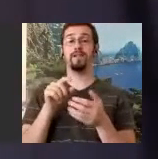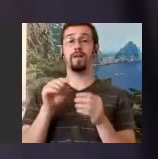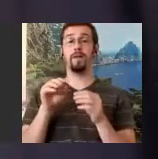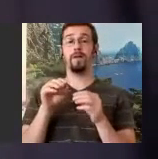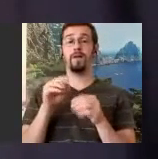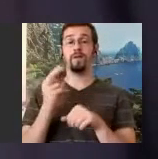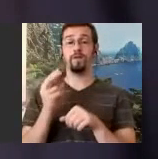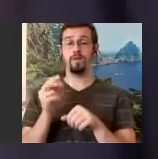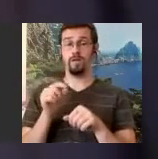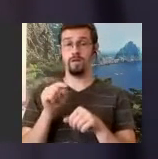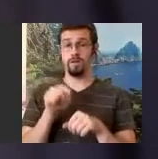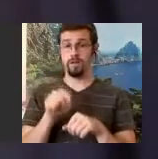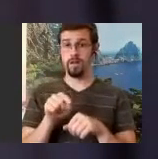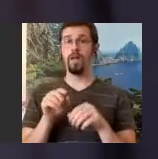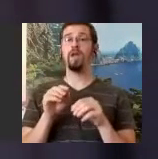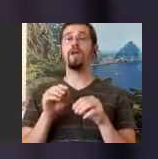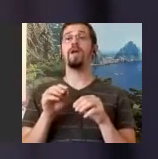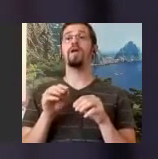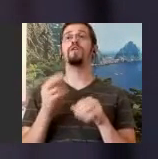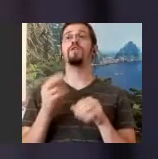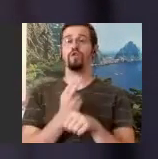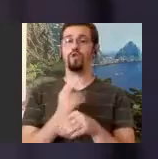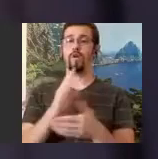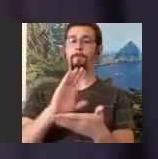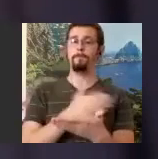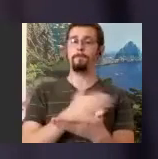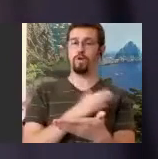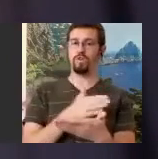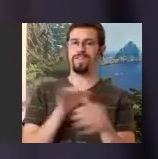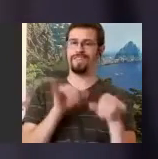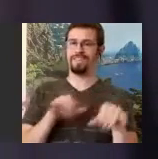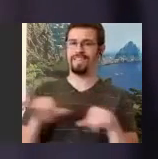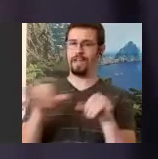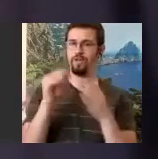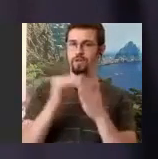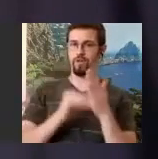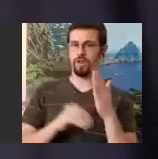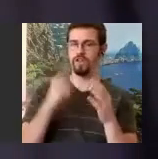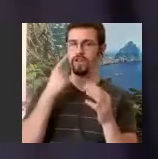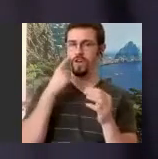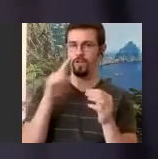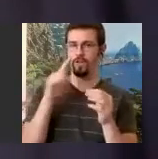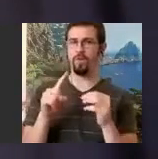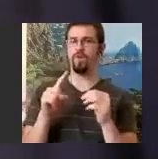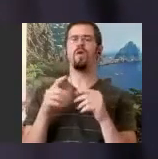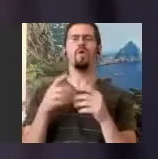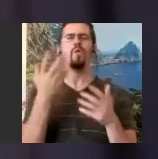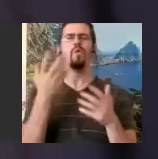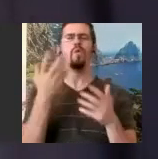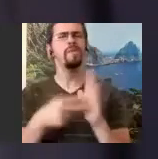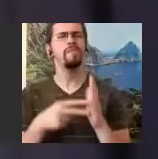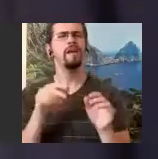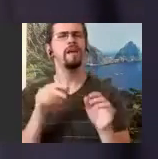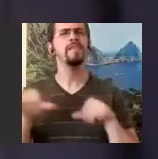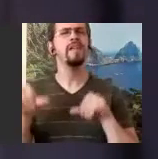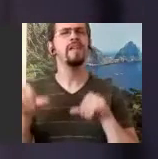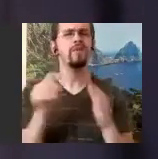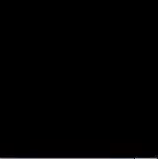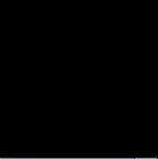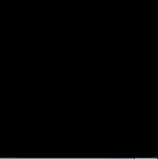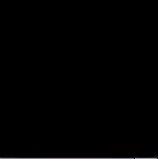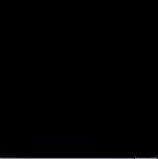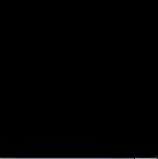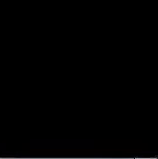movement. What do you mean by standard notation? I'm sorry, I don't understand. So, standard